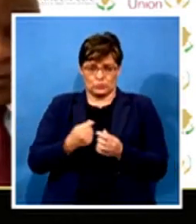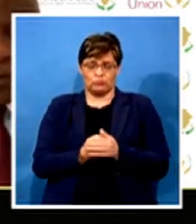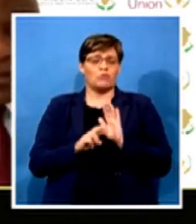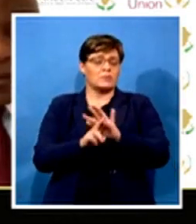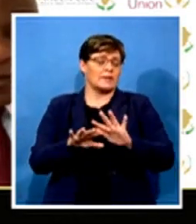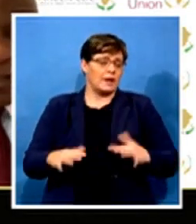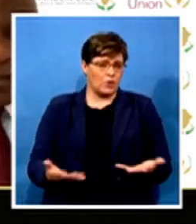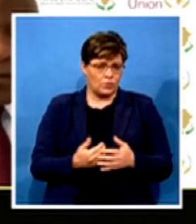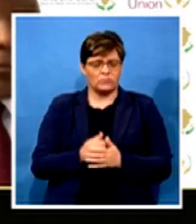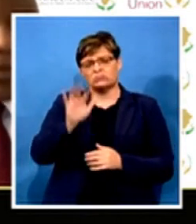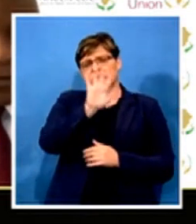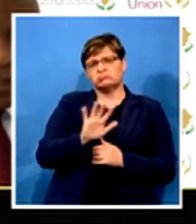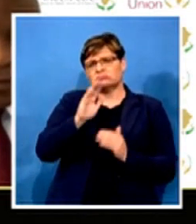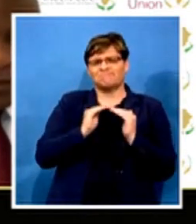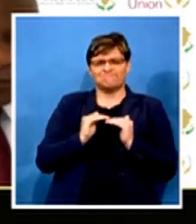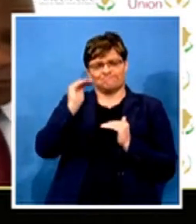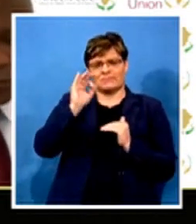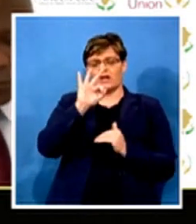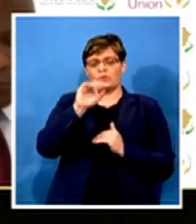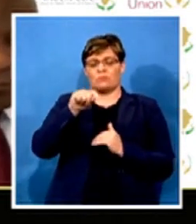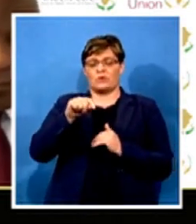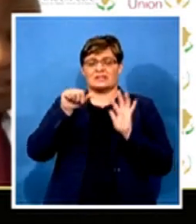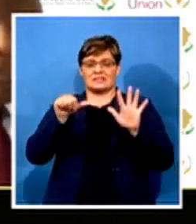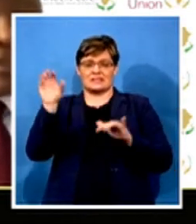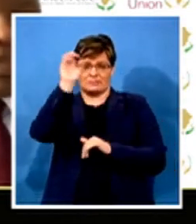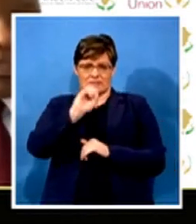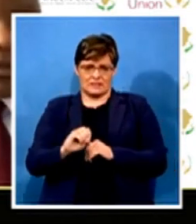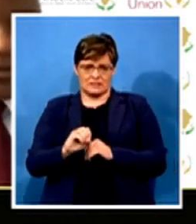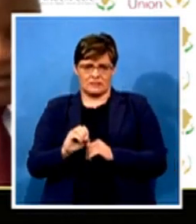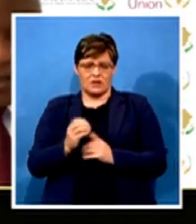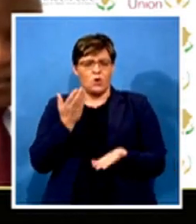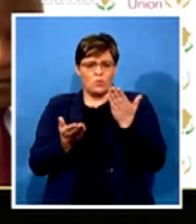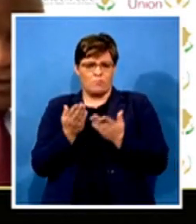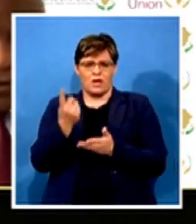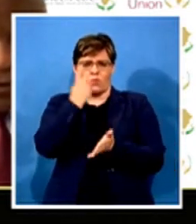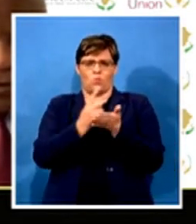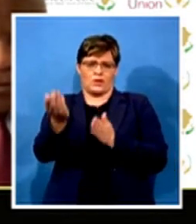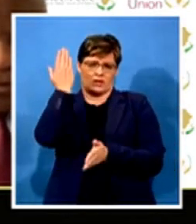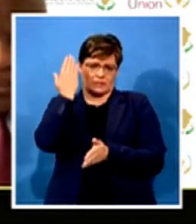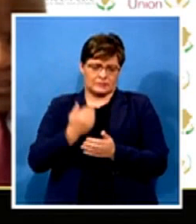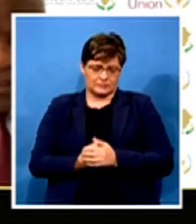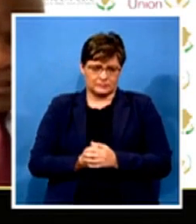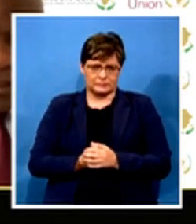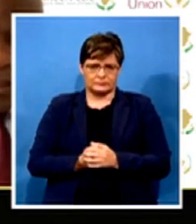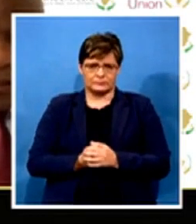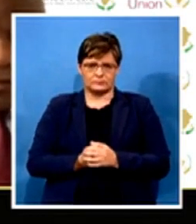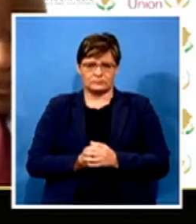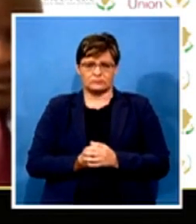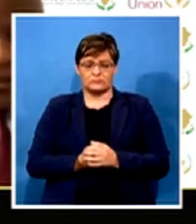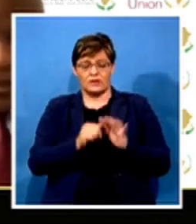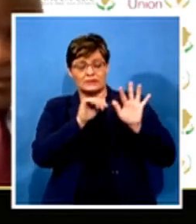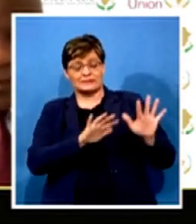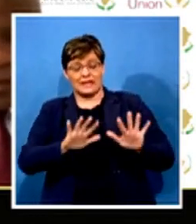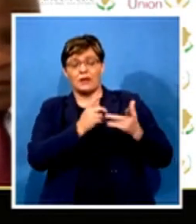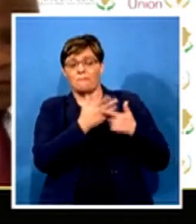of 3.6% compared to last week. The 10 countries that continue to do the most testing, that